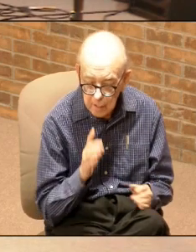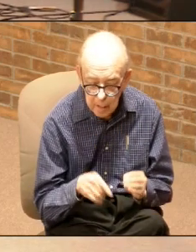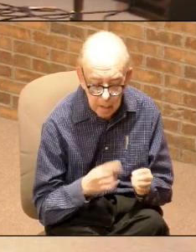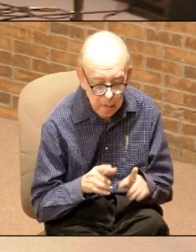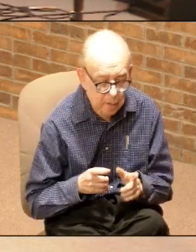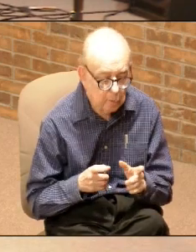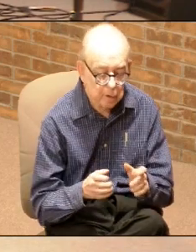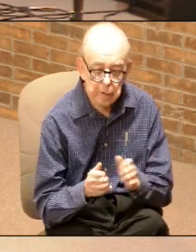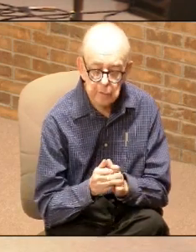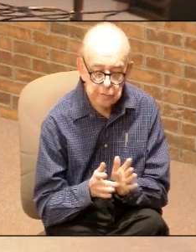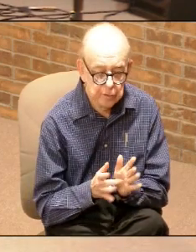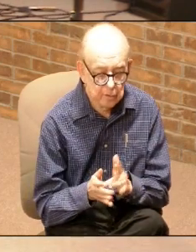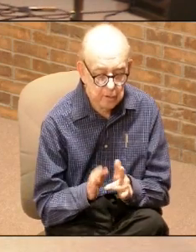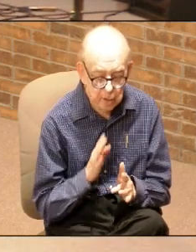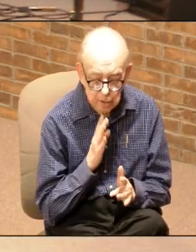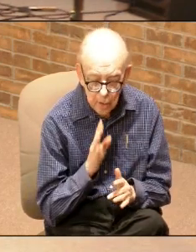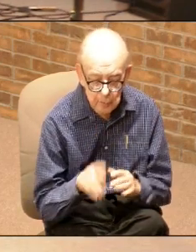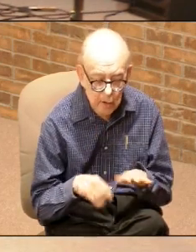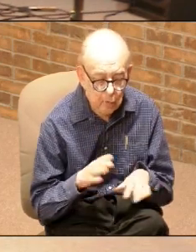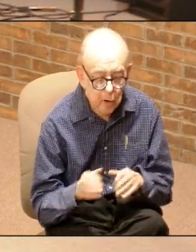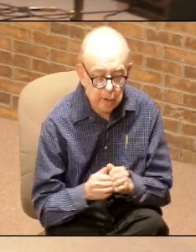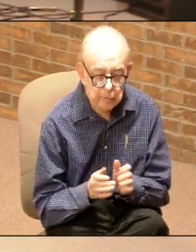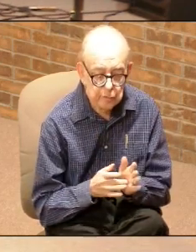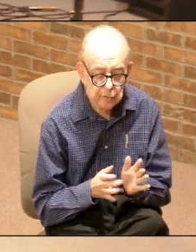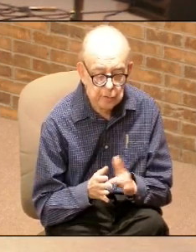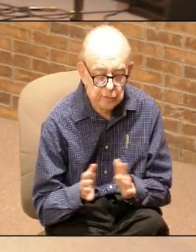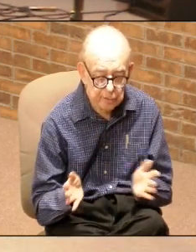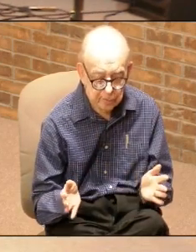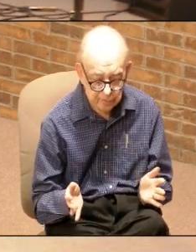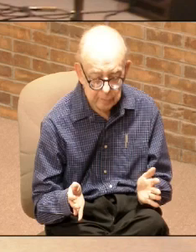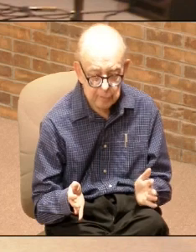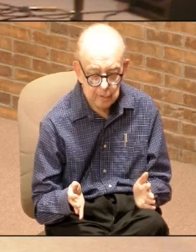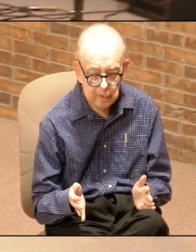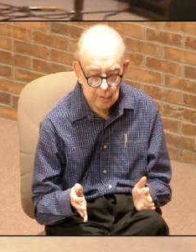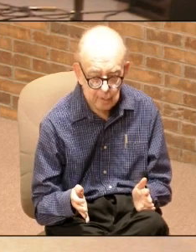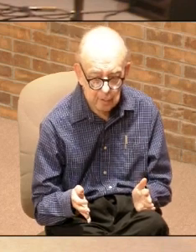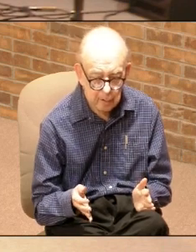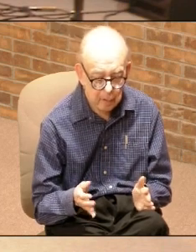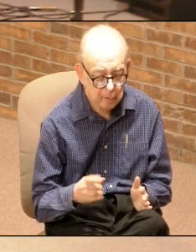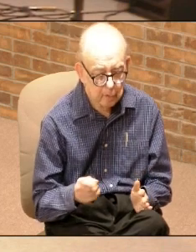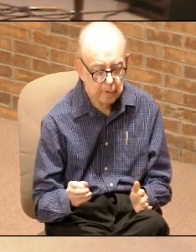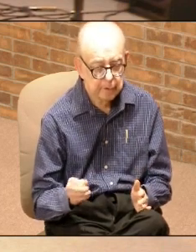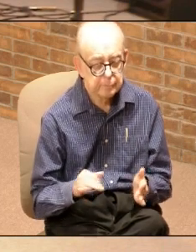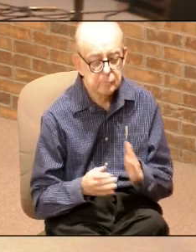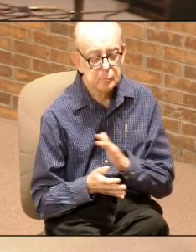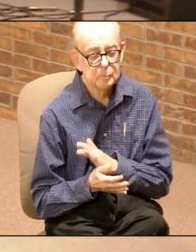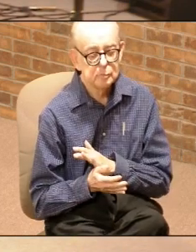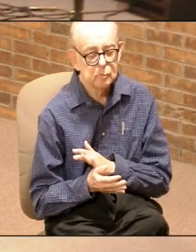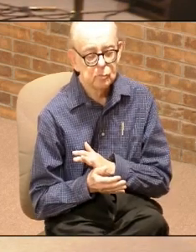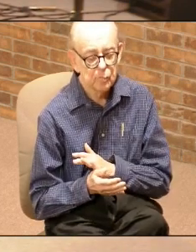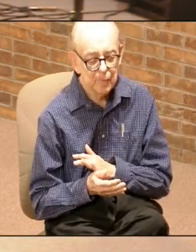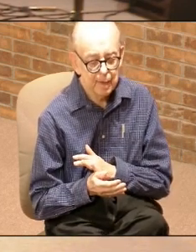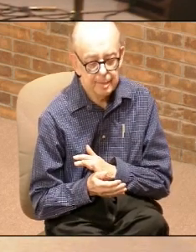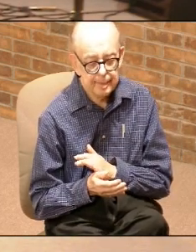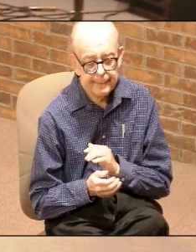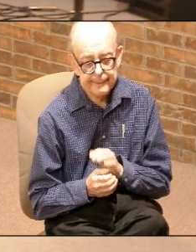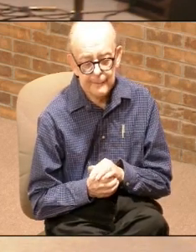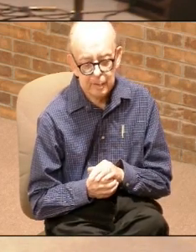about running with him. He talks about walking with him. And so this morning,